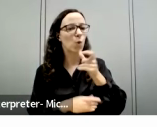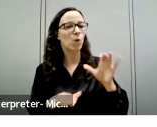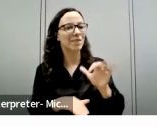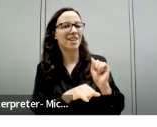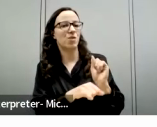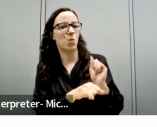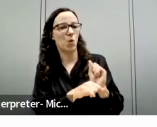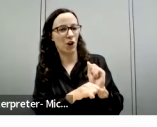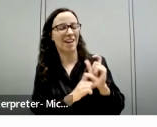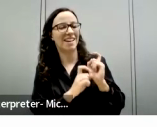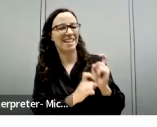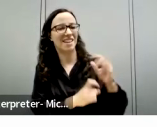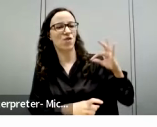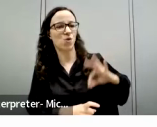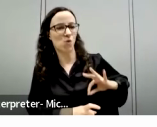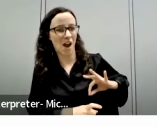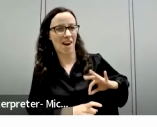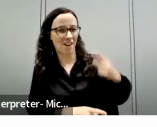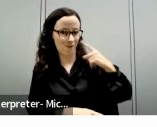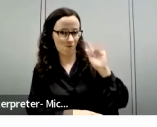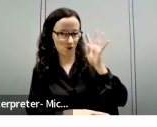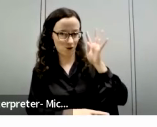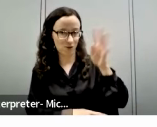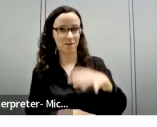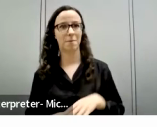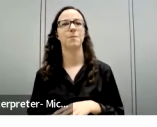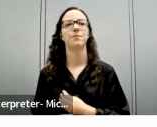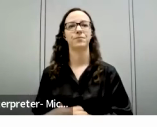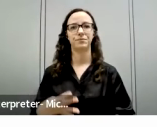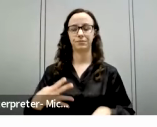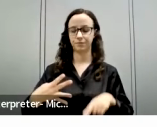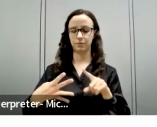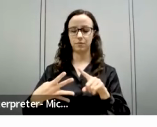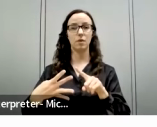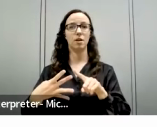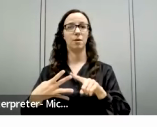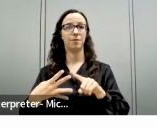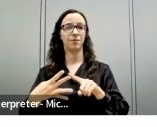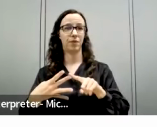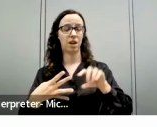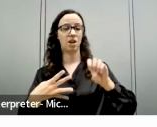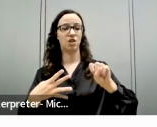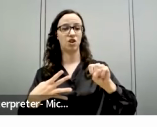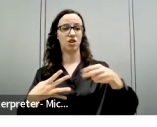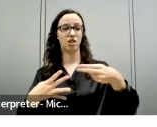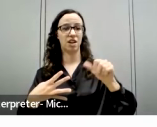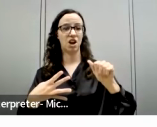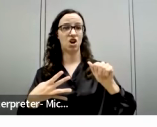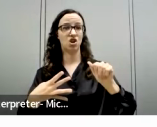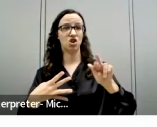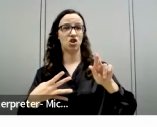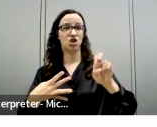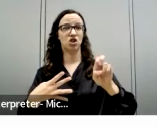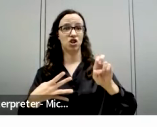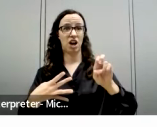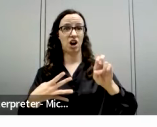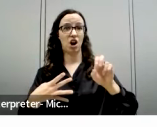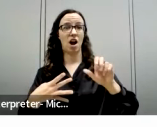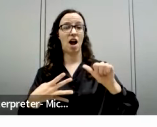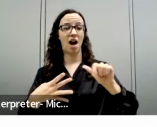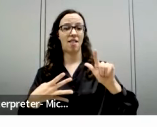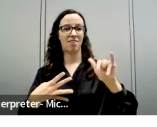to create that thing. There's also a share alike component you can add if you want. This is an SA